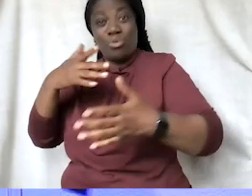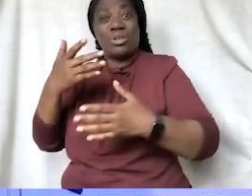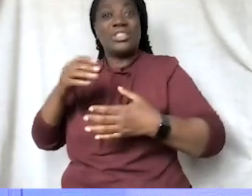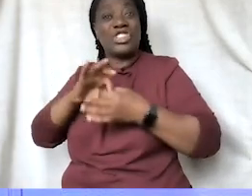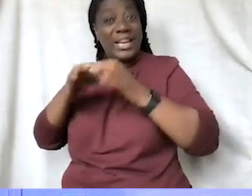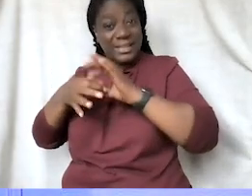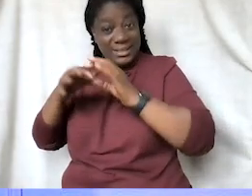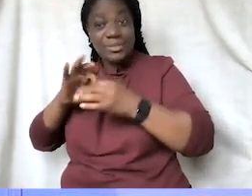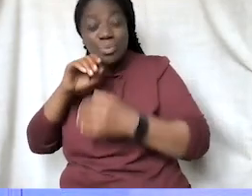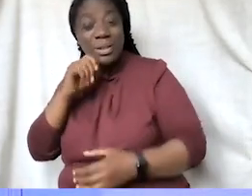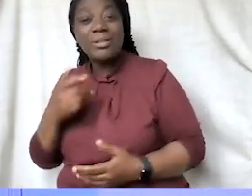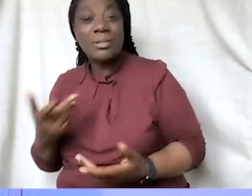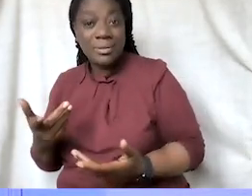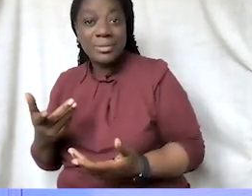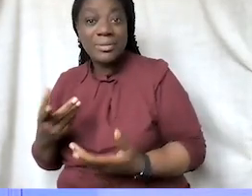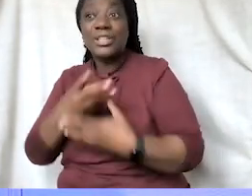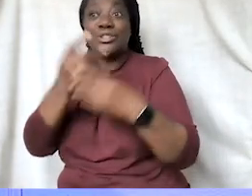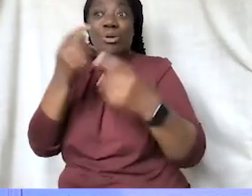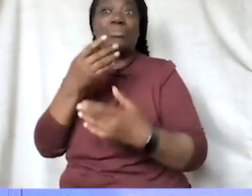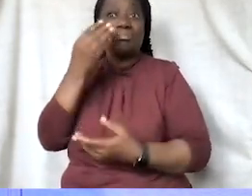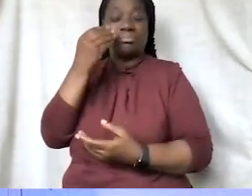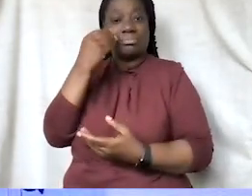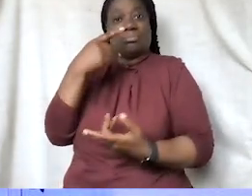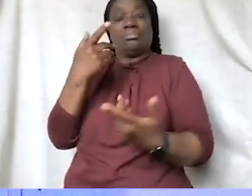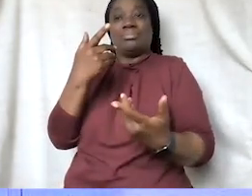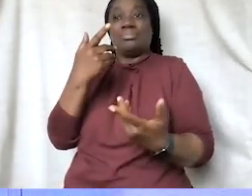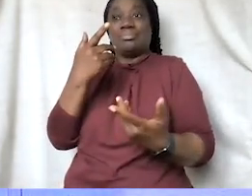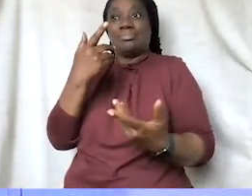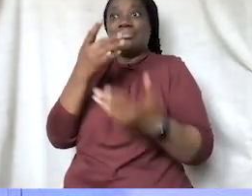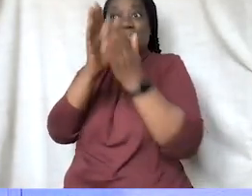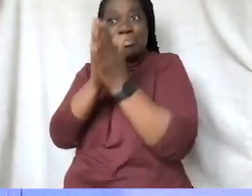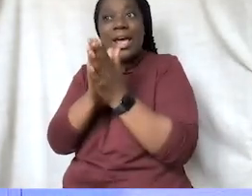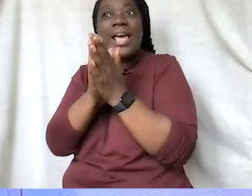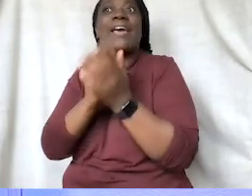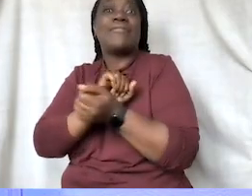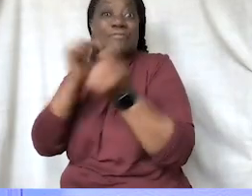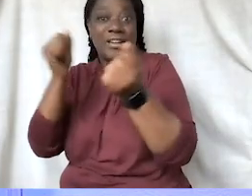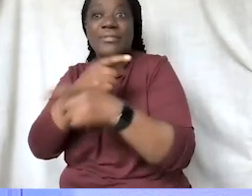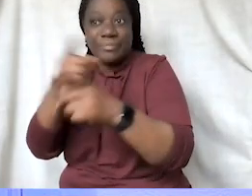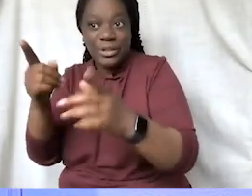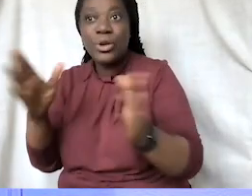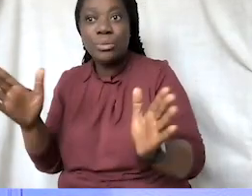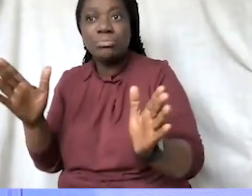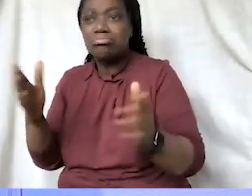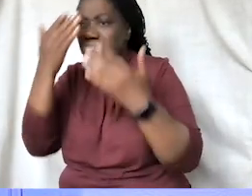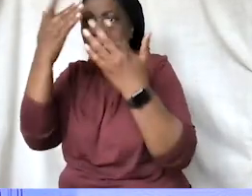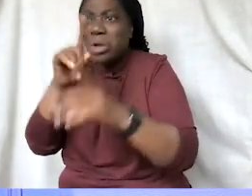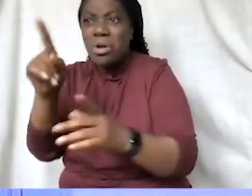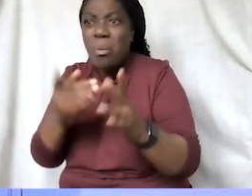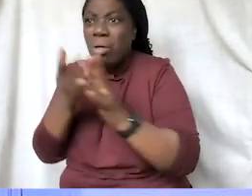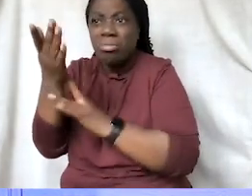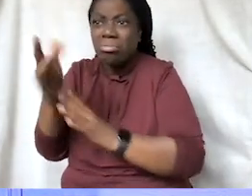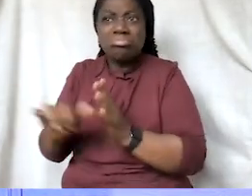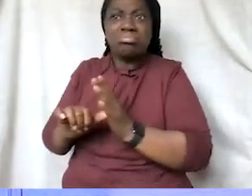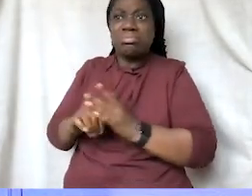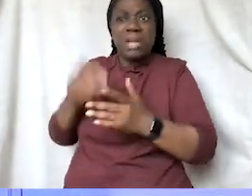people tonight, some of you listening to this message, prayer will set you free. I don't know what you're going through, but